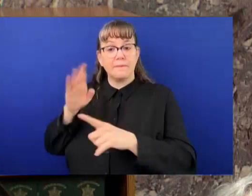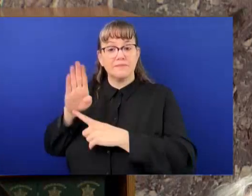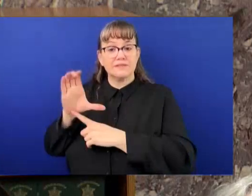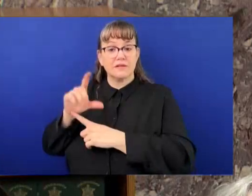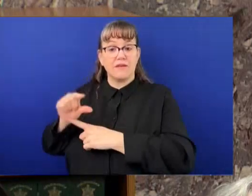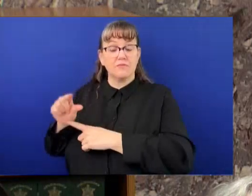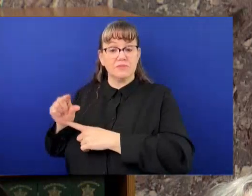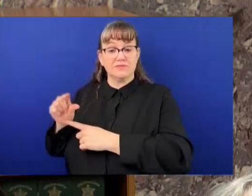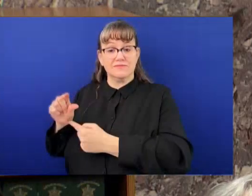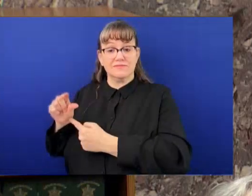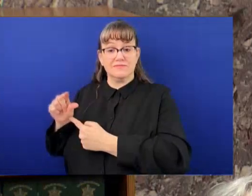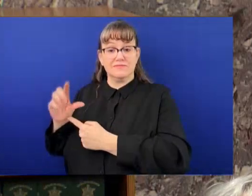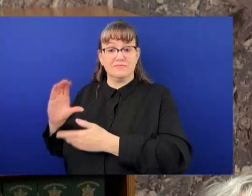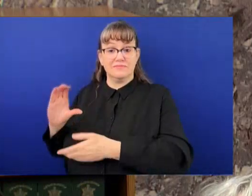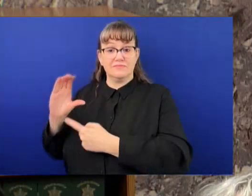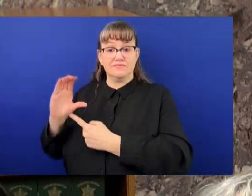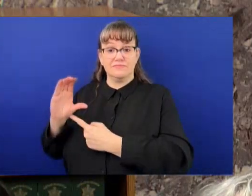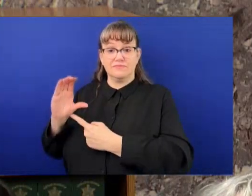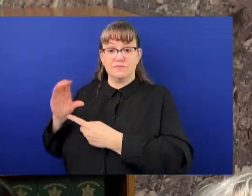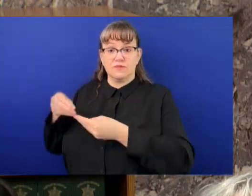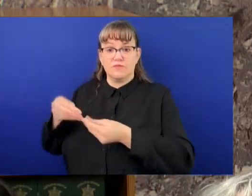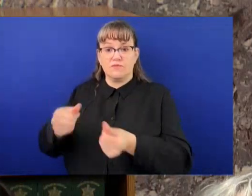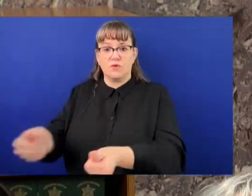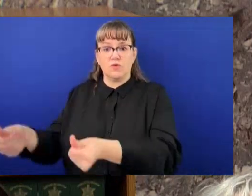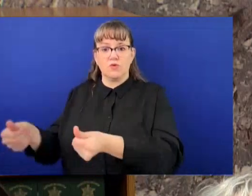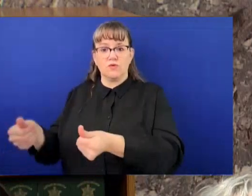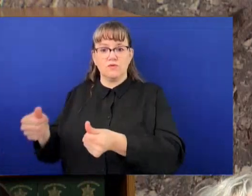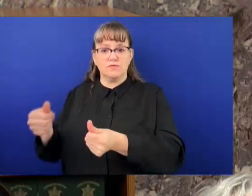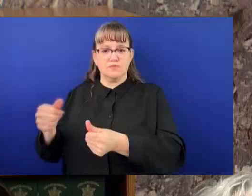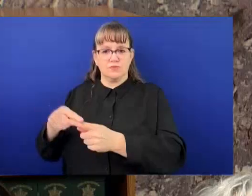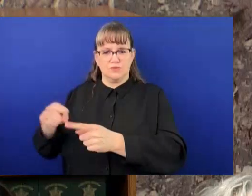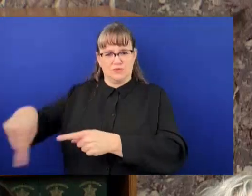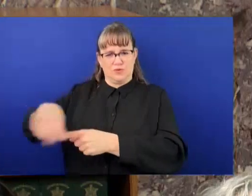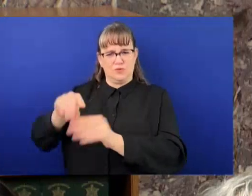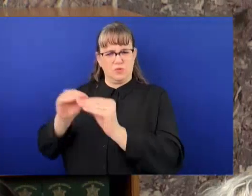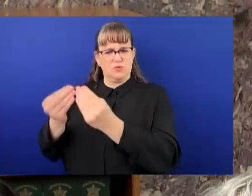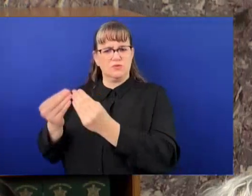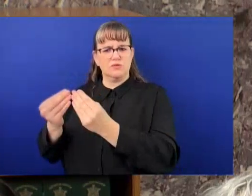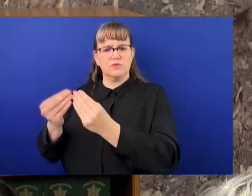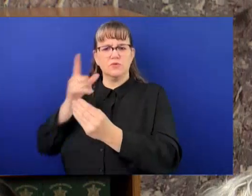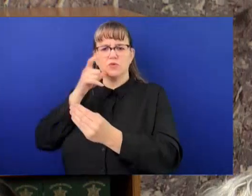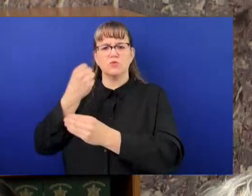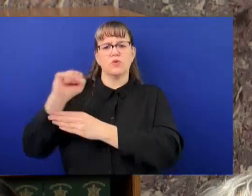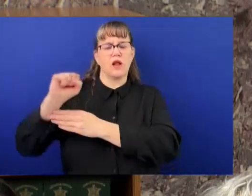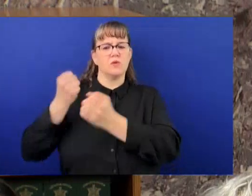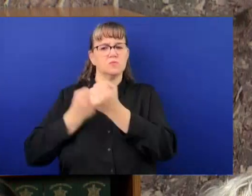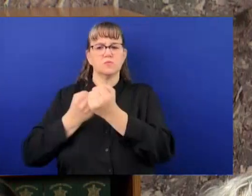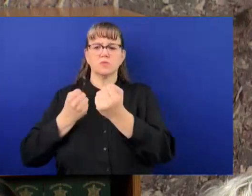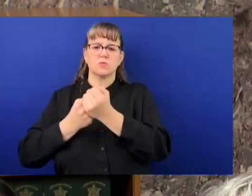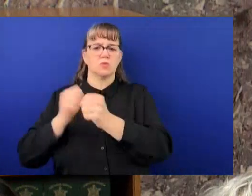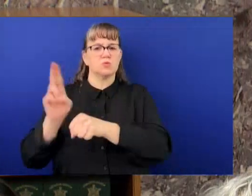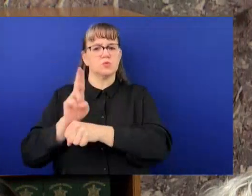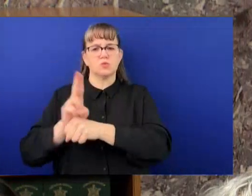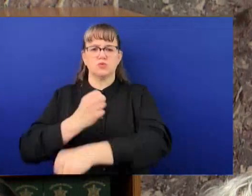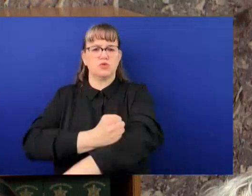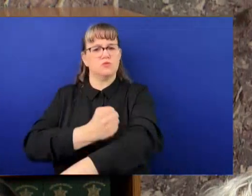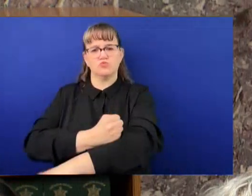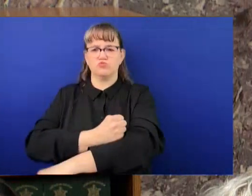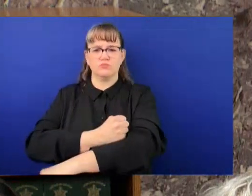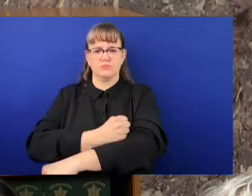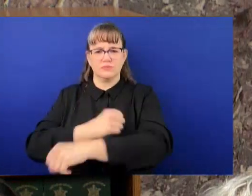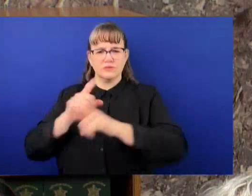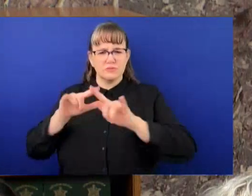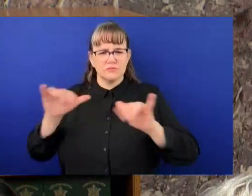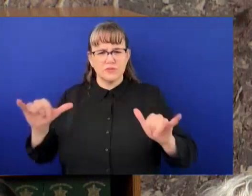organizations use the money to promote the NDP's safe supply agenda while people are dying in record numbers from addictions. Mr. Speaker, we're talking